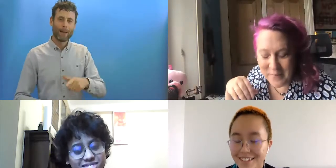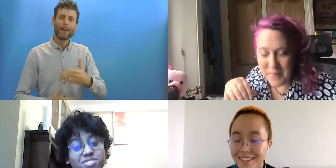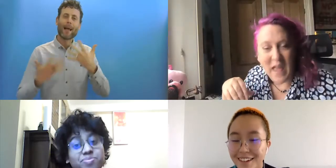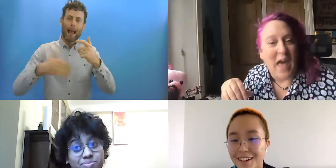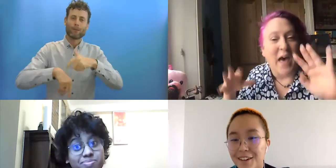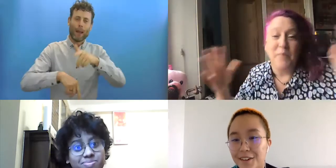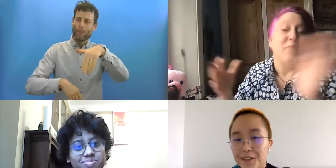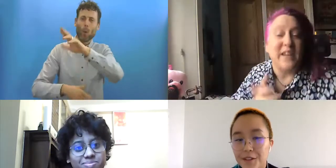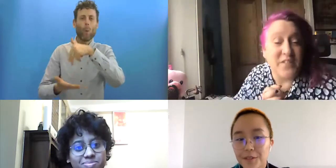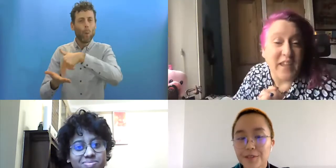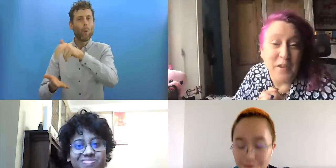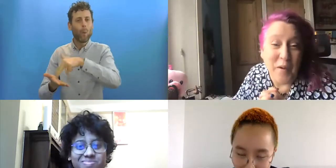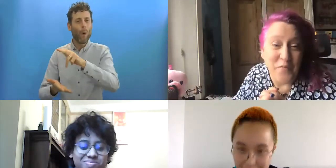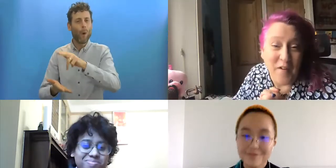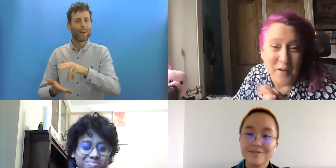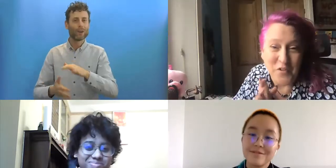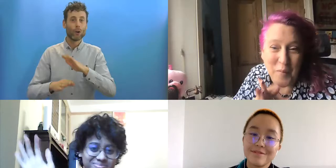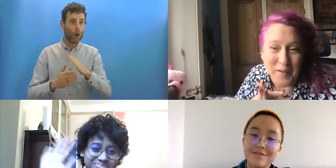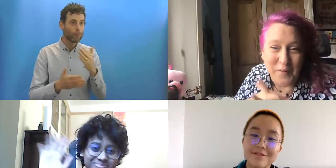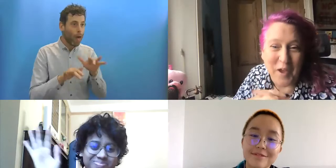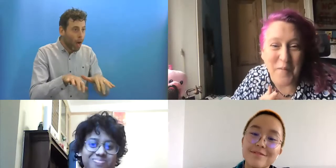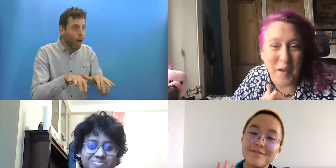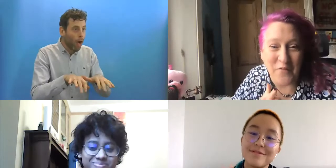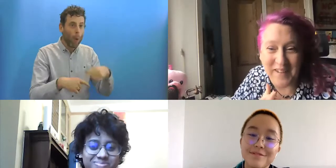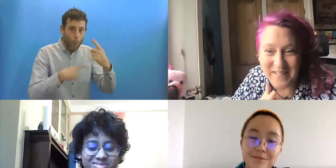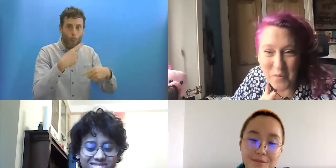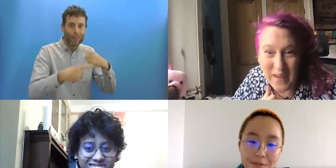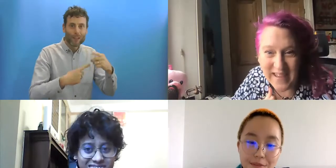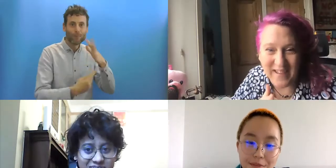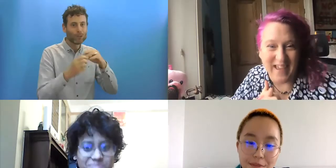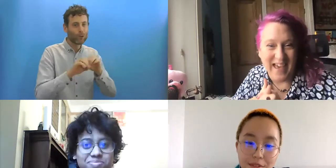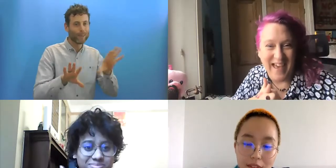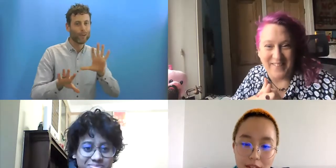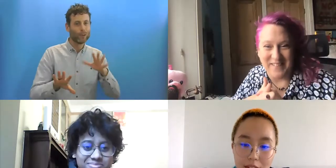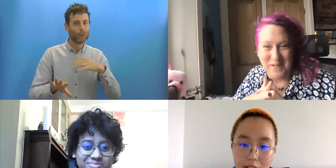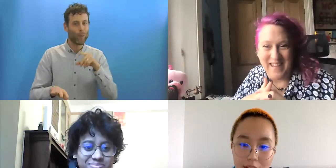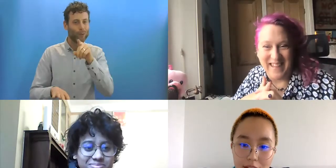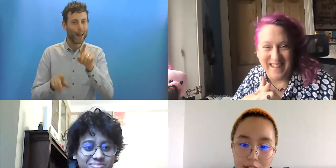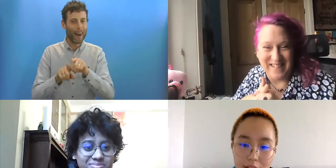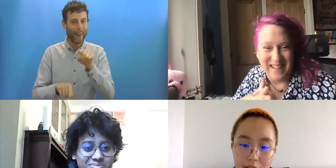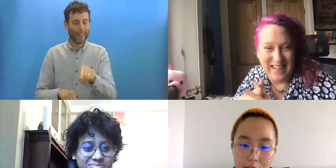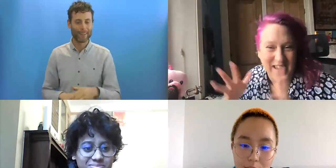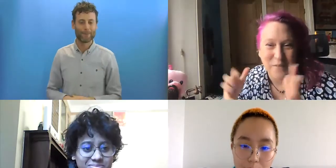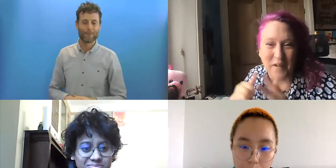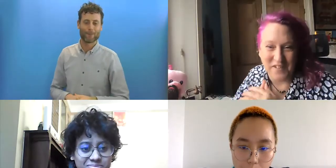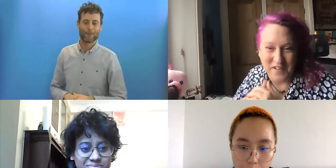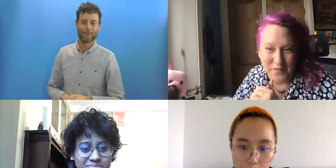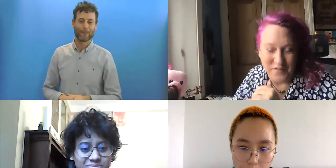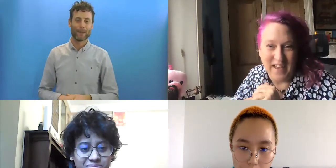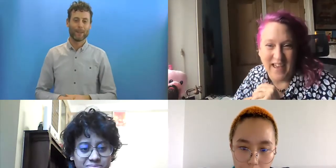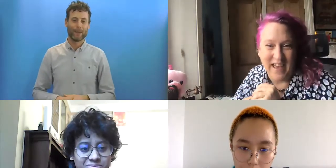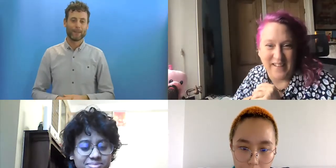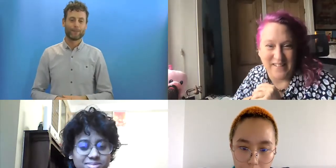computer. Brilliant. Thank you both very much for popping on. Hope you have a fantastic week this week and get to see as much